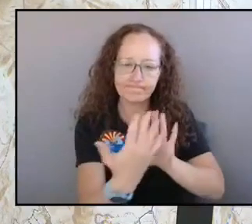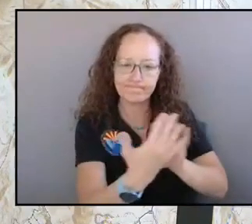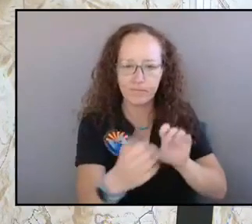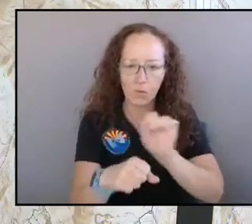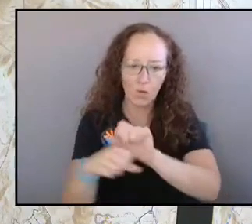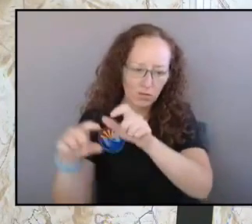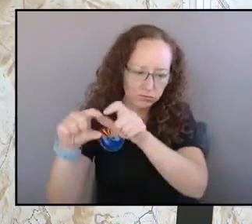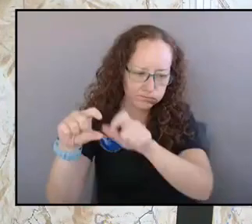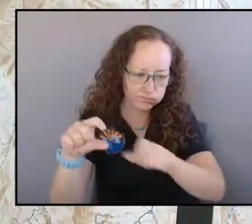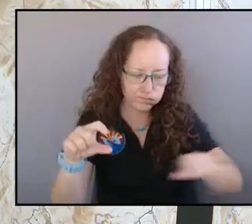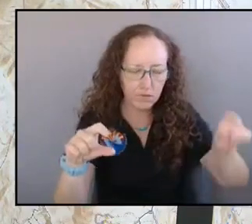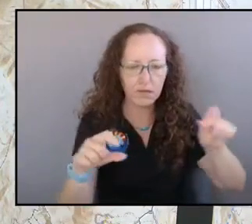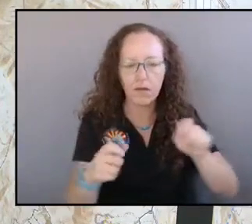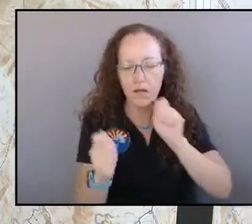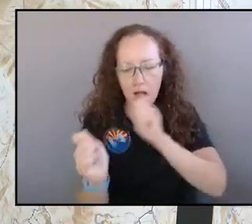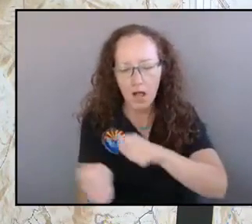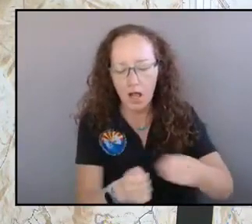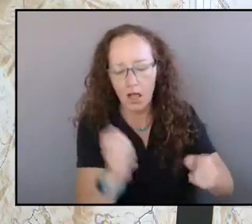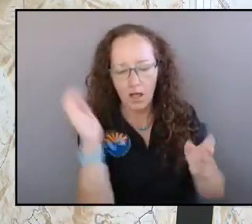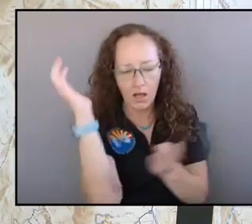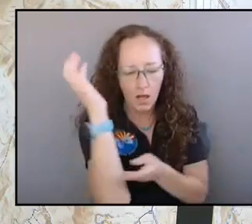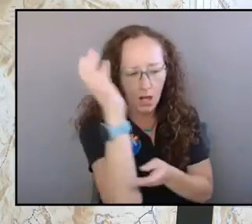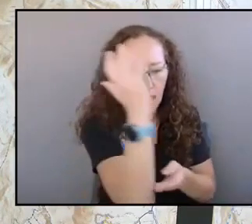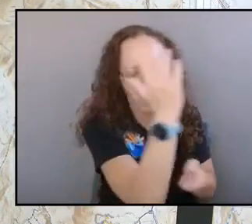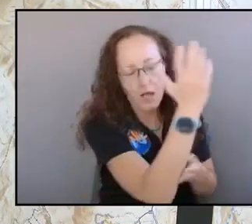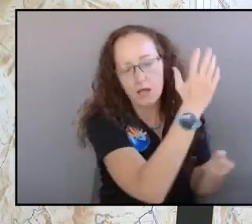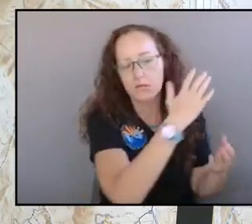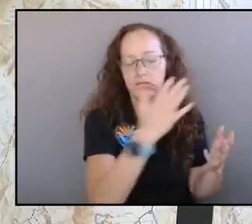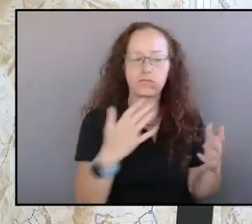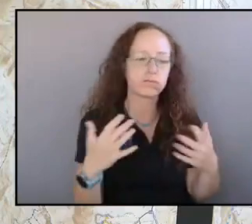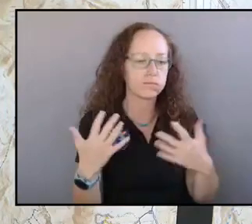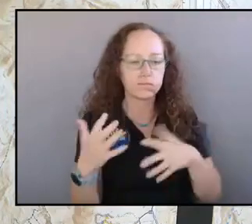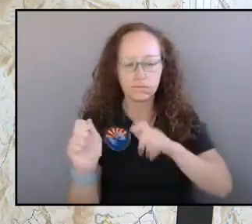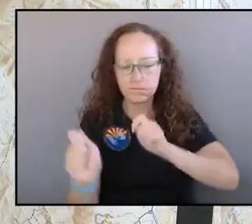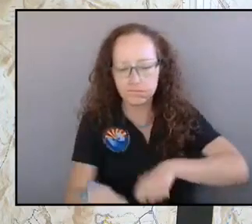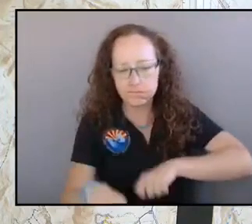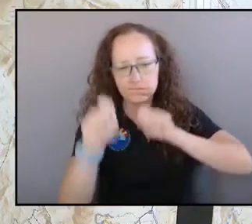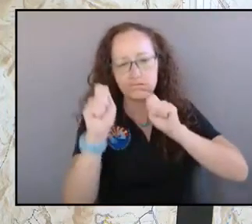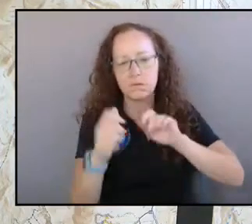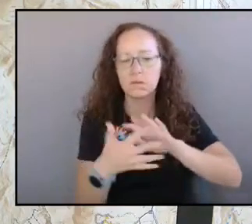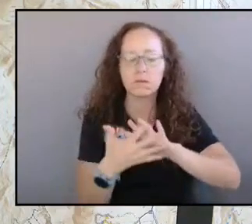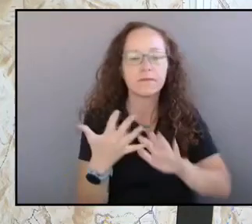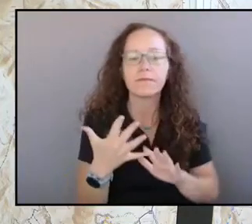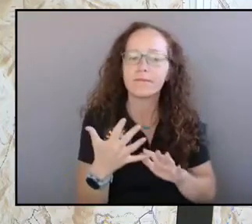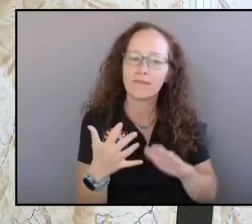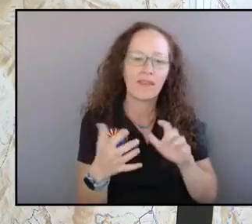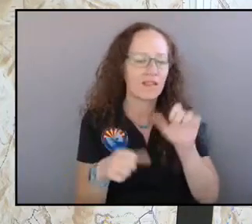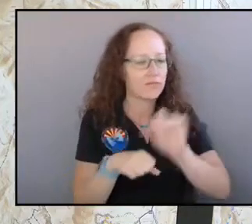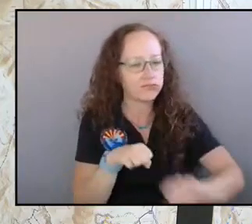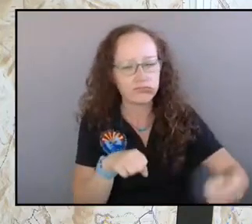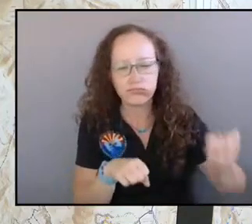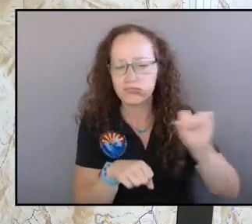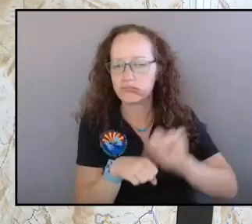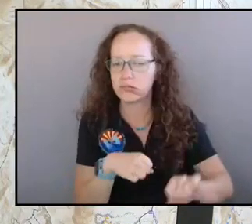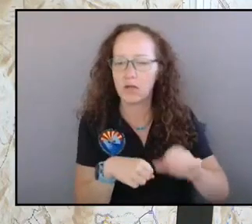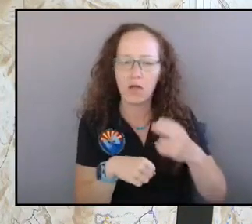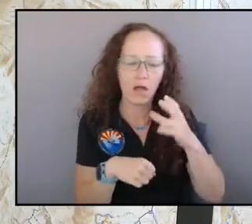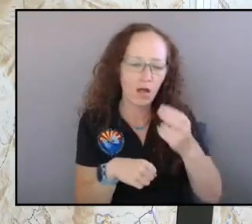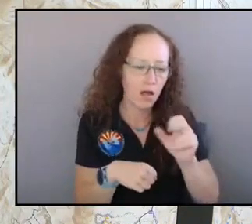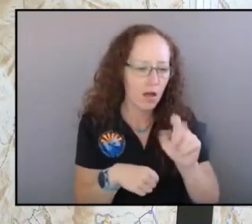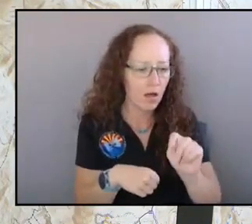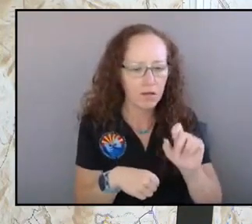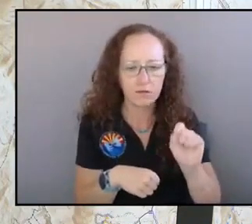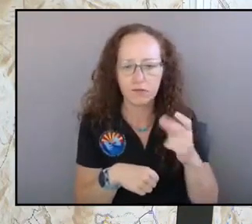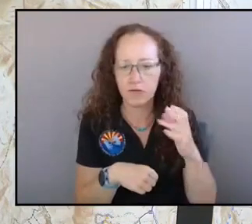we call it, and it's going to take multiple days to get across here. We anticipate if we get all the resources that